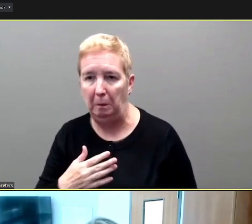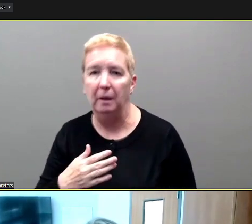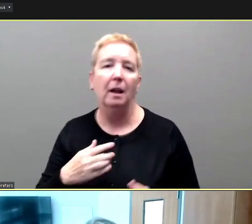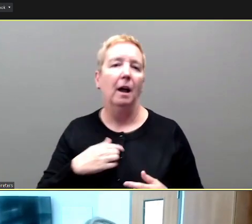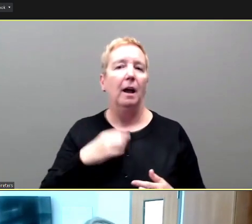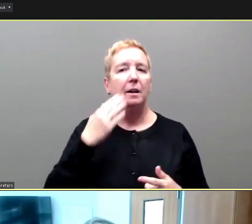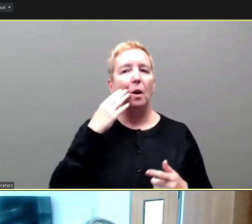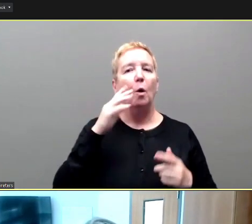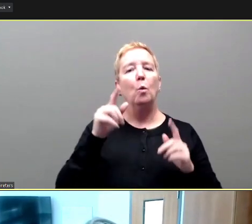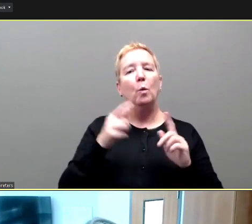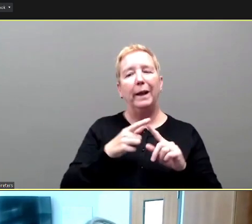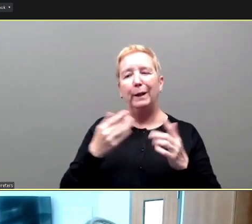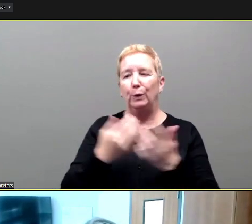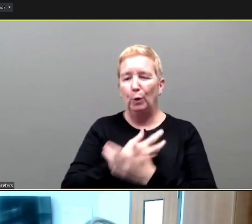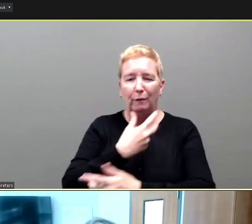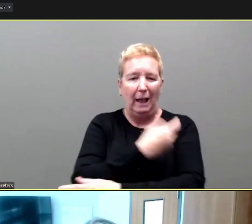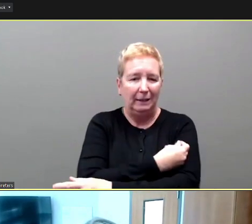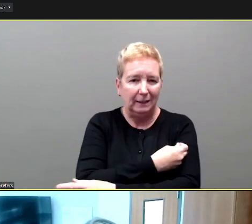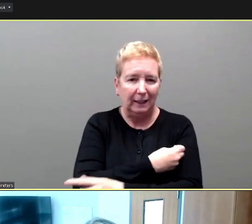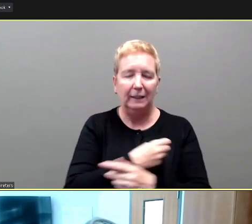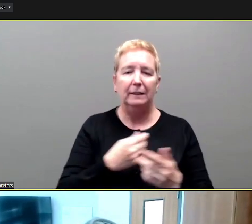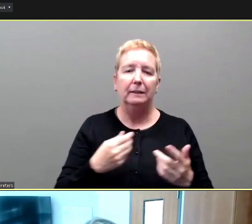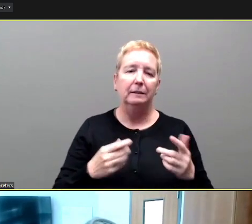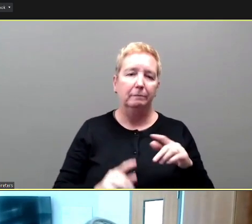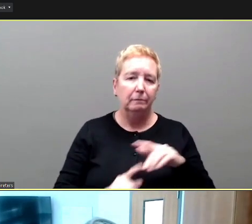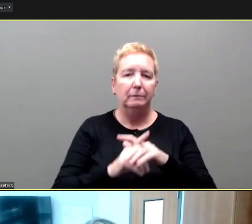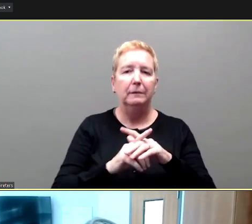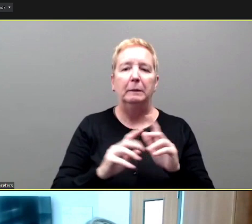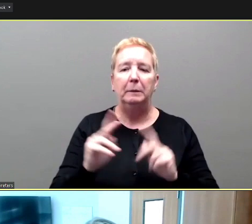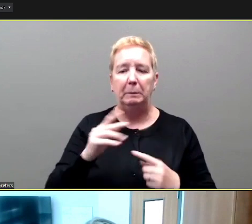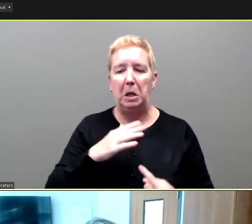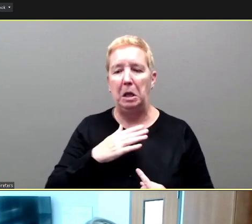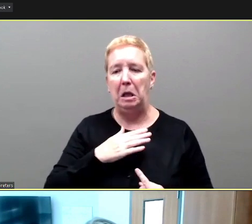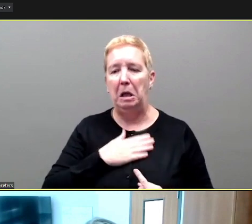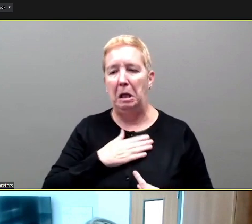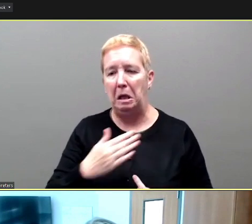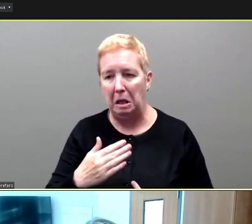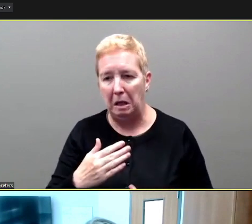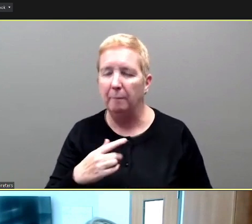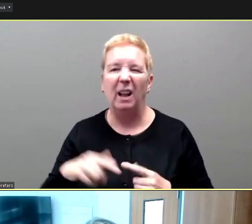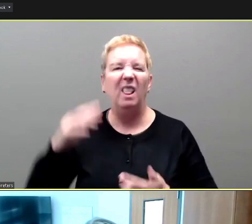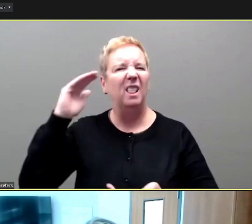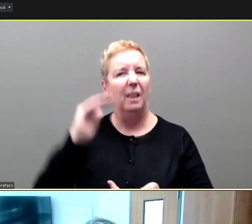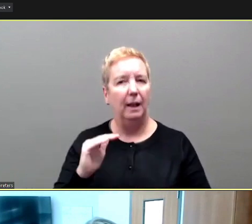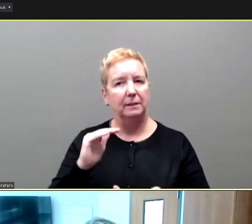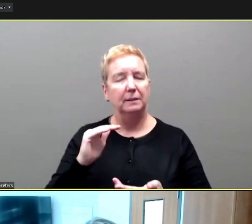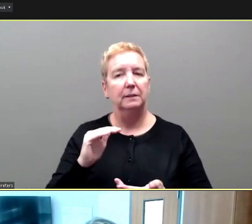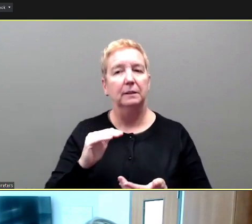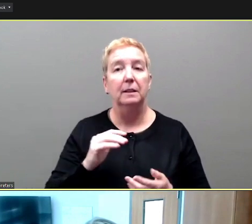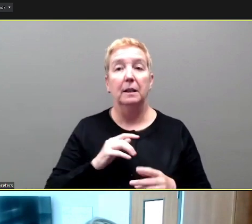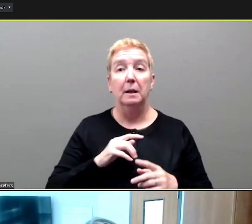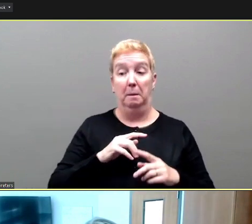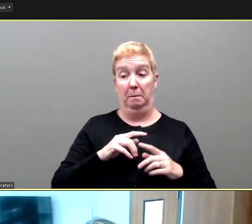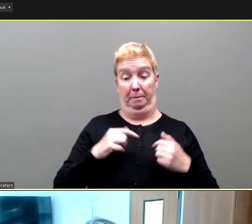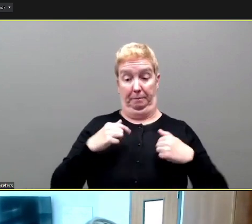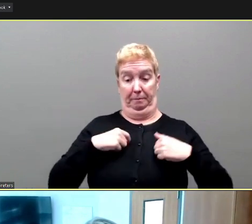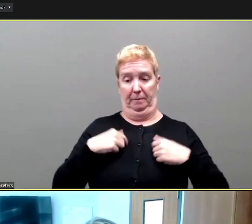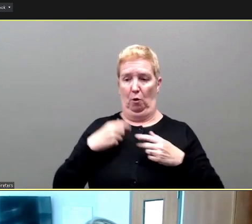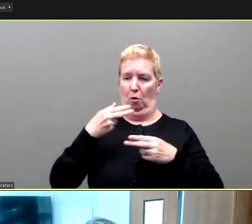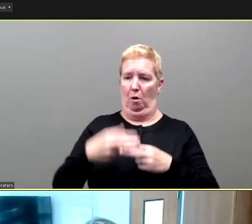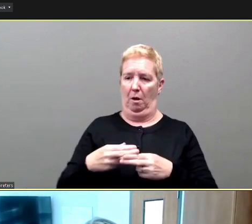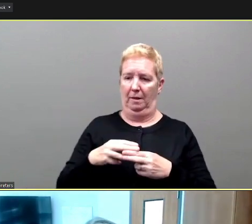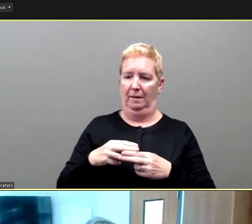version, not big of an uptick. But I think I consider it the COVID vaccine